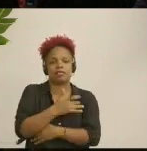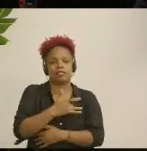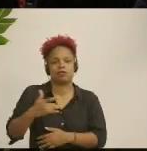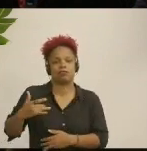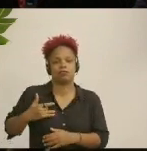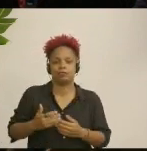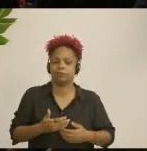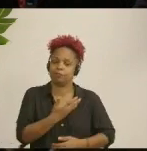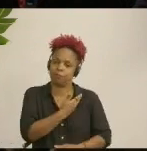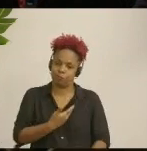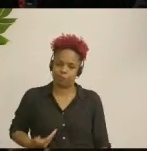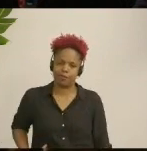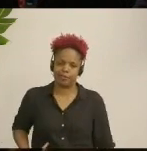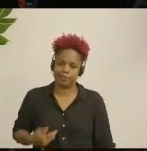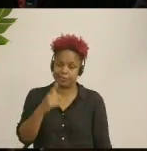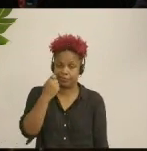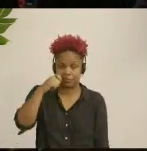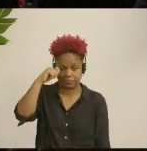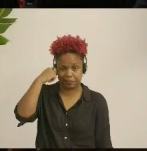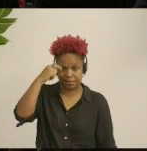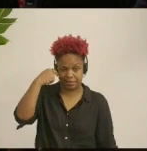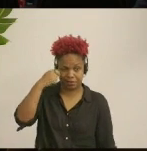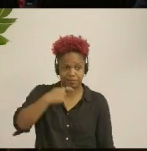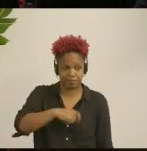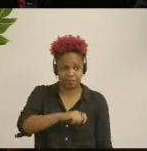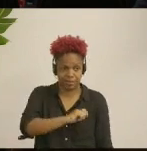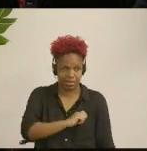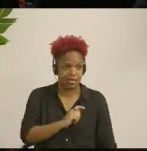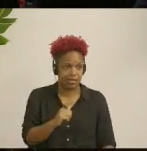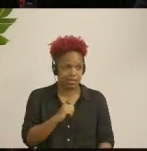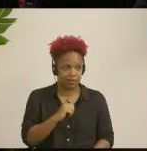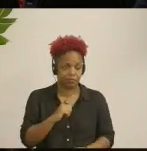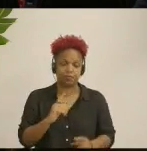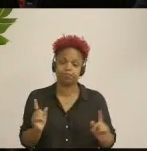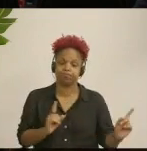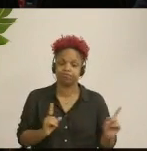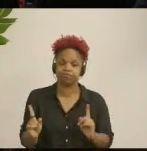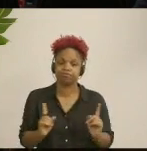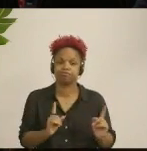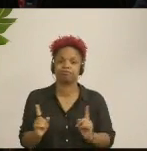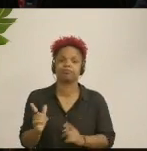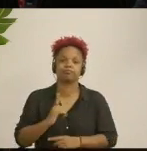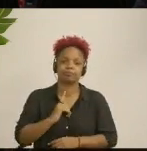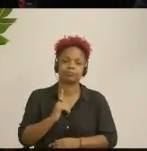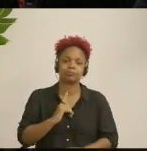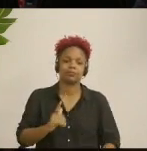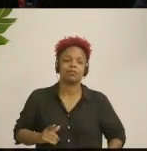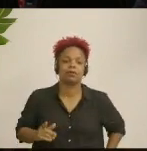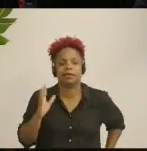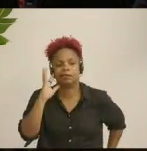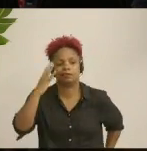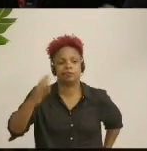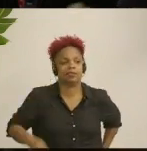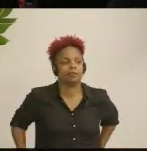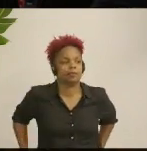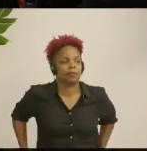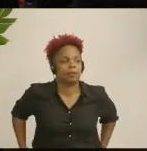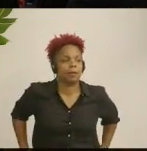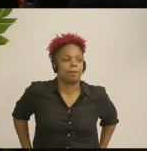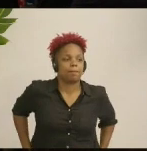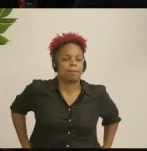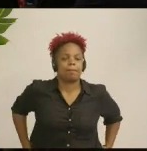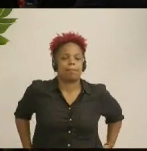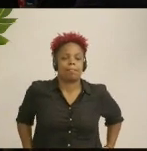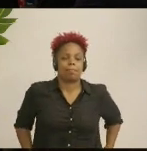following presentation of five solutions and the subsequent discussion between the solutions committee members, which are all online, and the